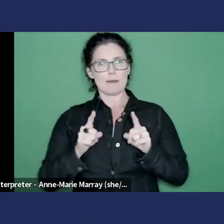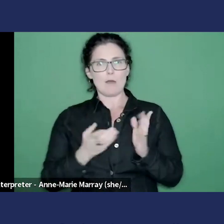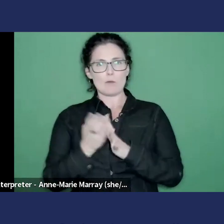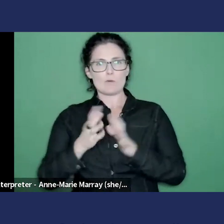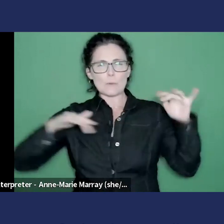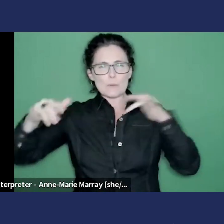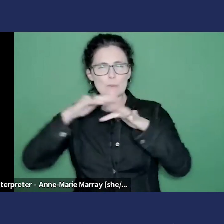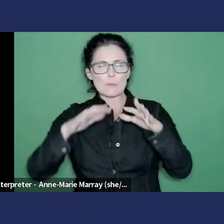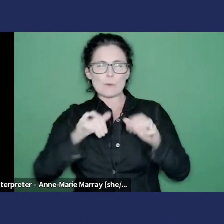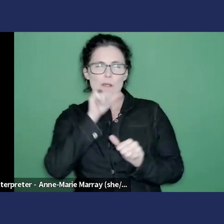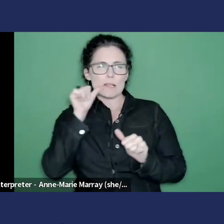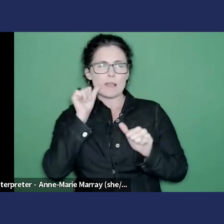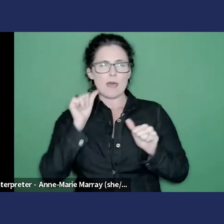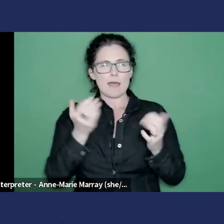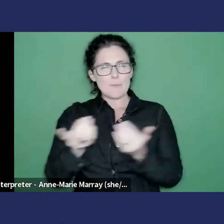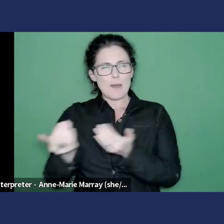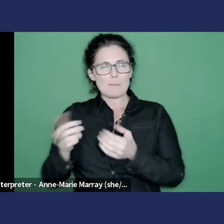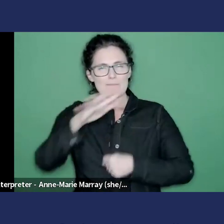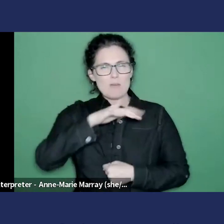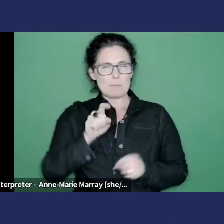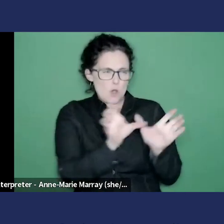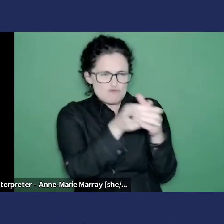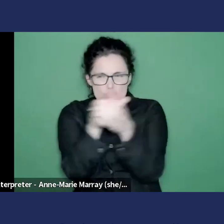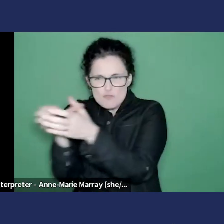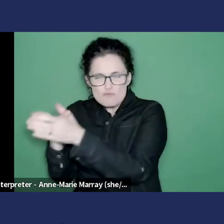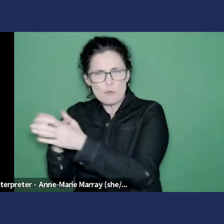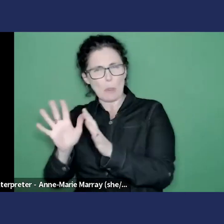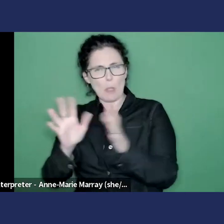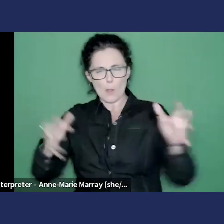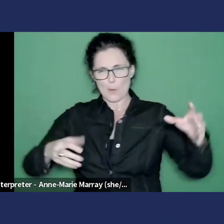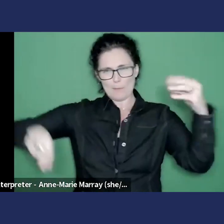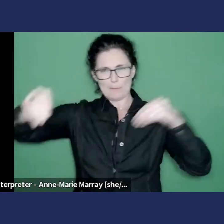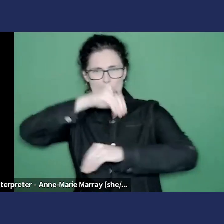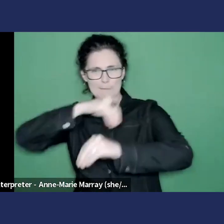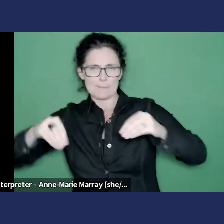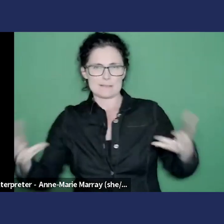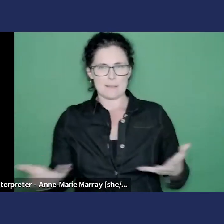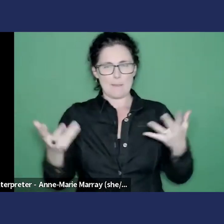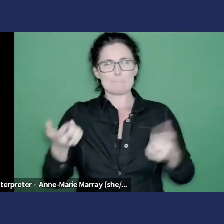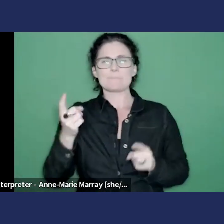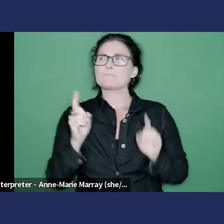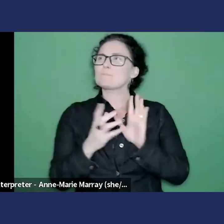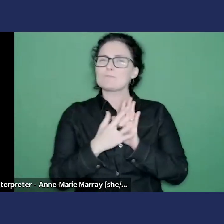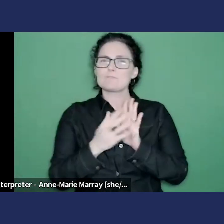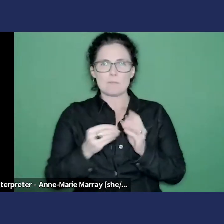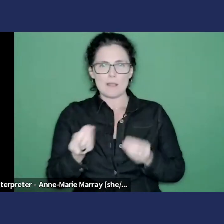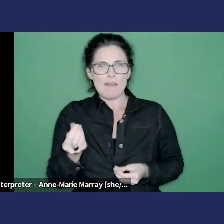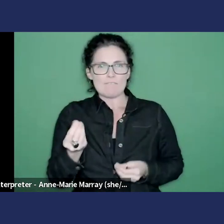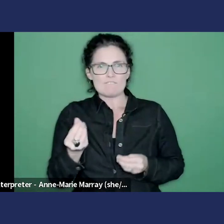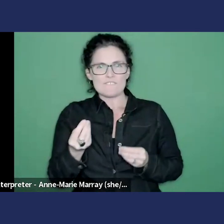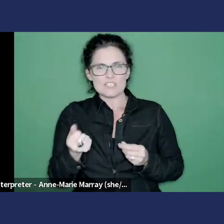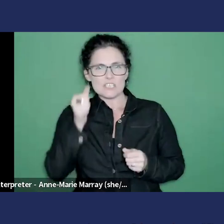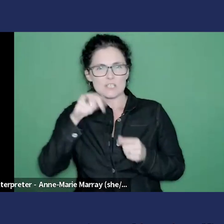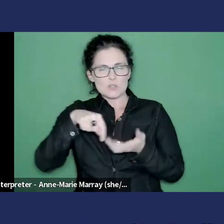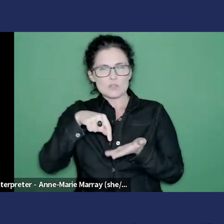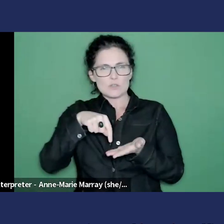no cliques kind of thing, try and ensure there's no cliques, and things like, you know, fidget toys can help as